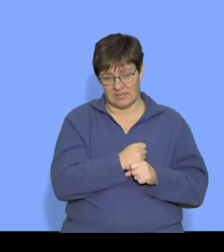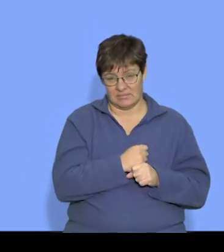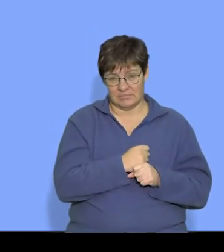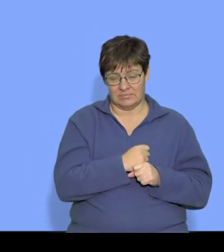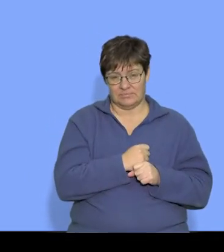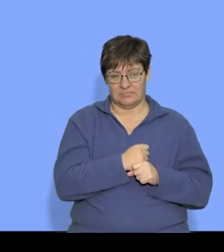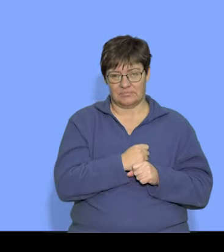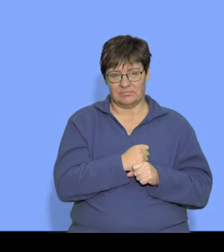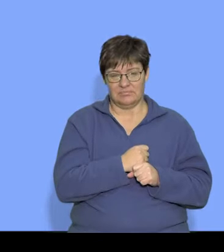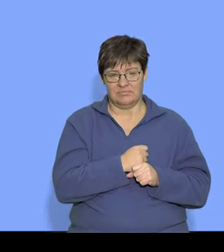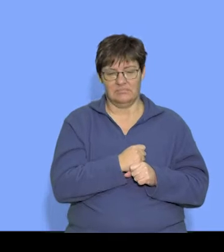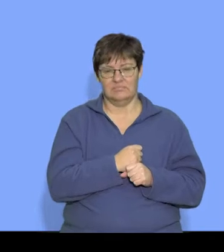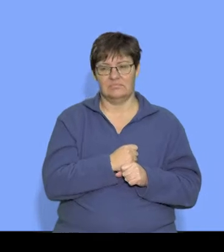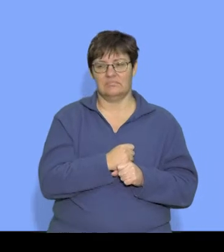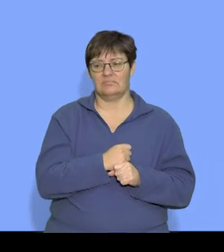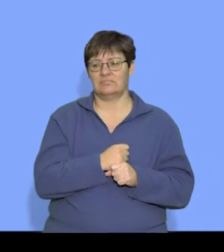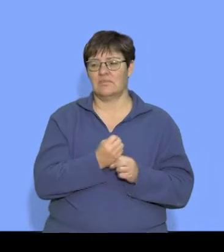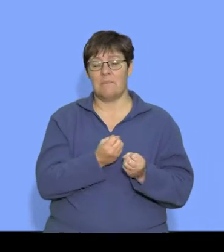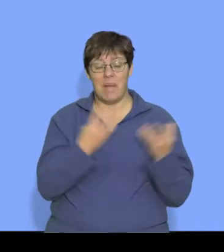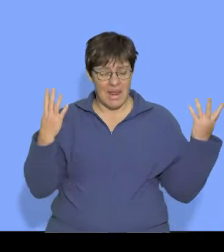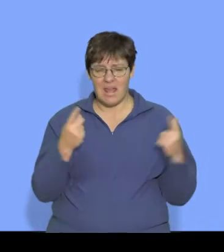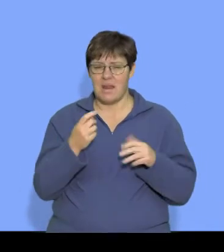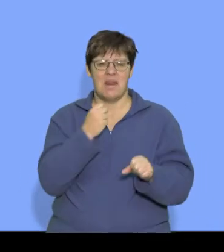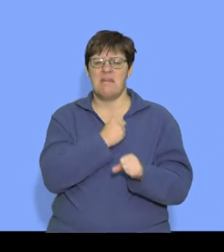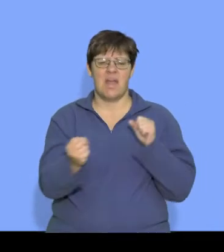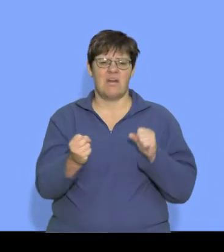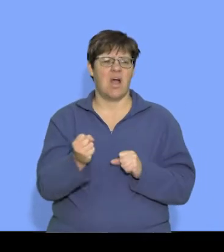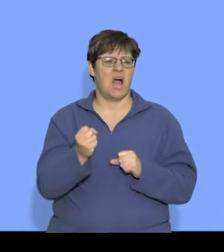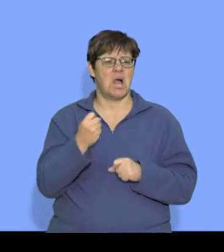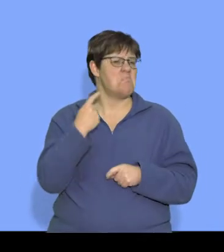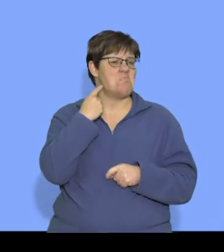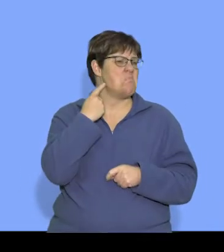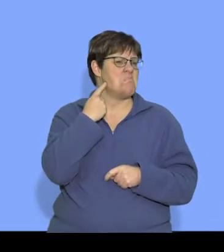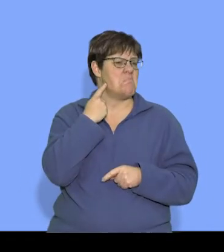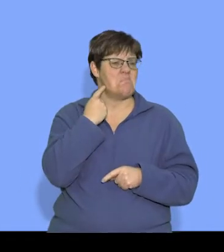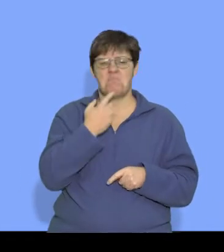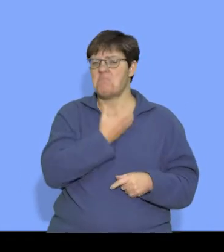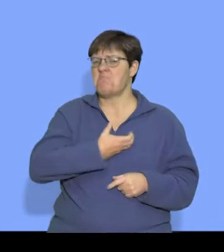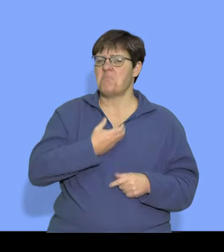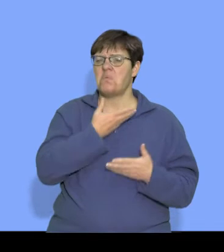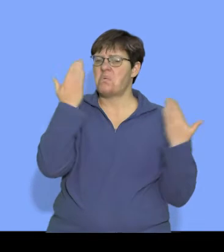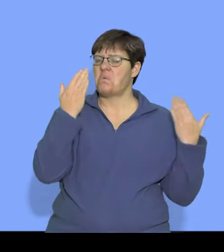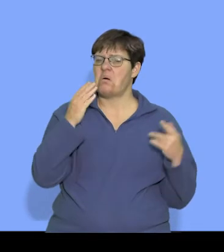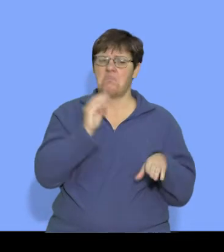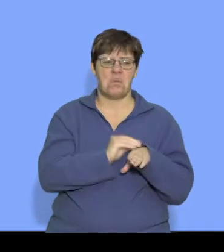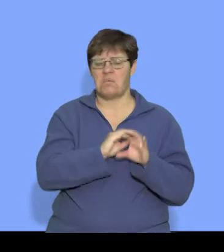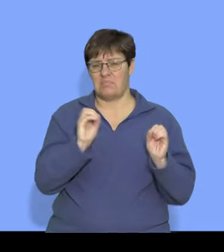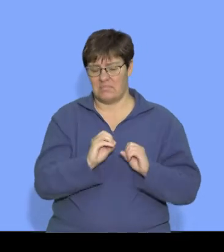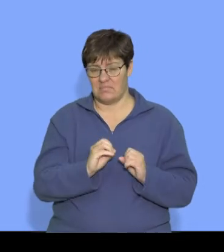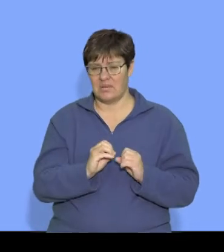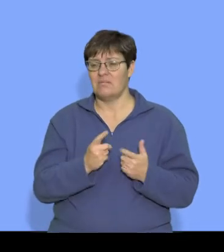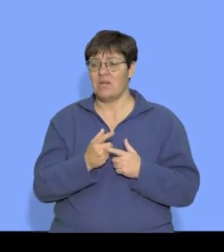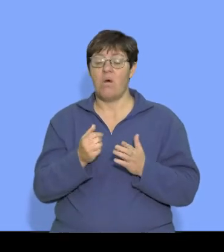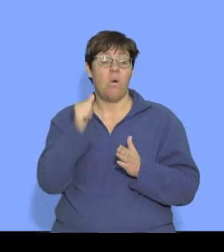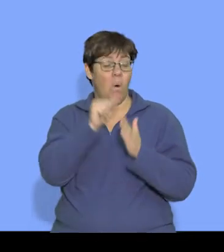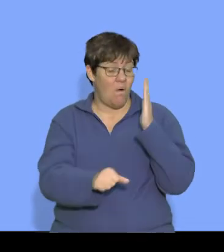generally come out when you're around 17. A great number of us never will experience the discomfort of having these grow. It's